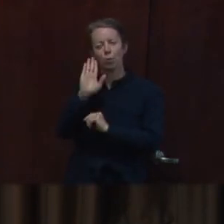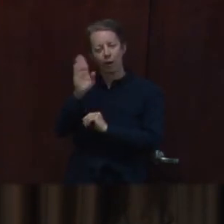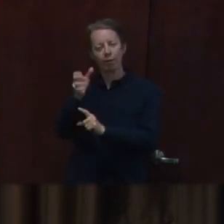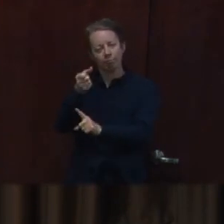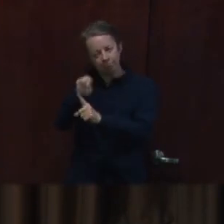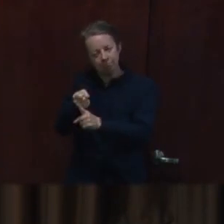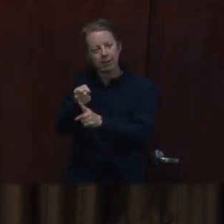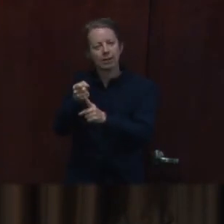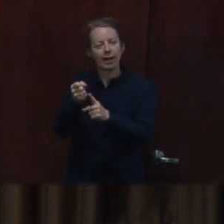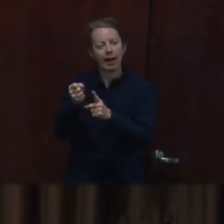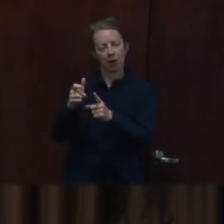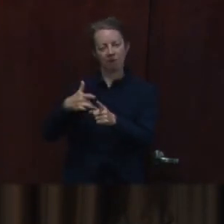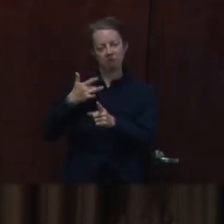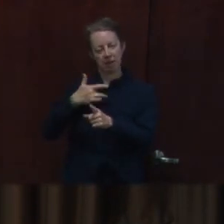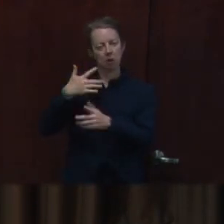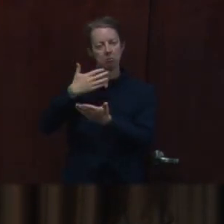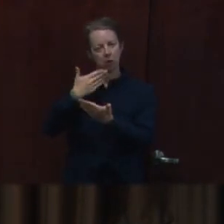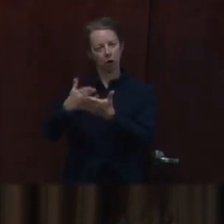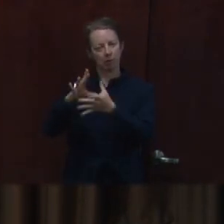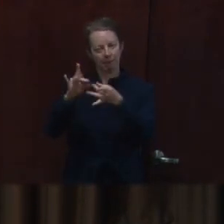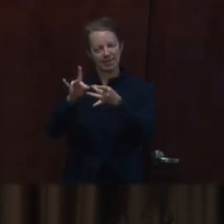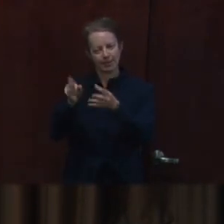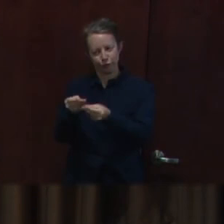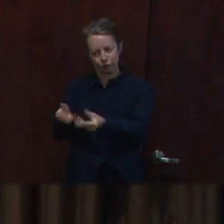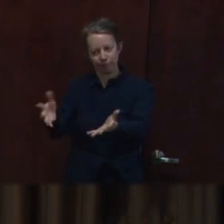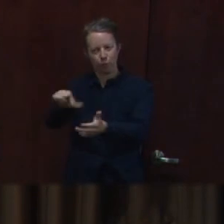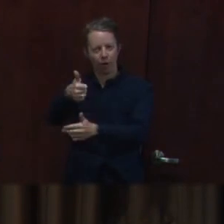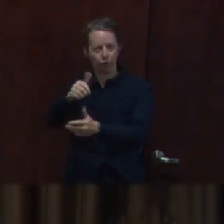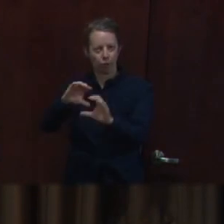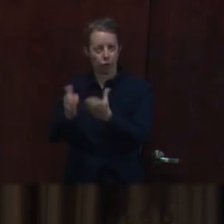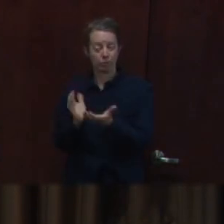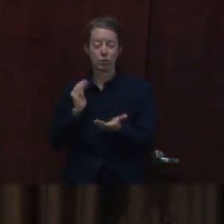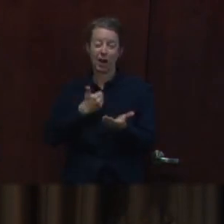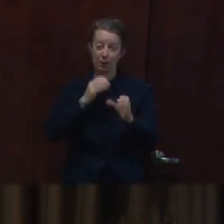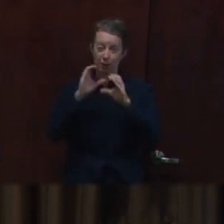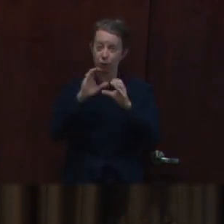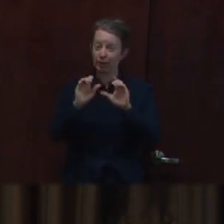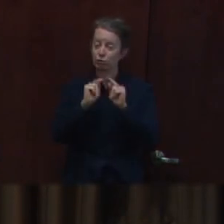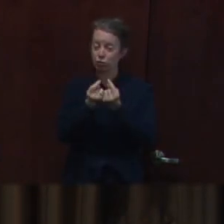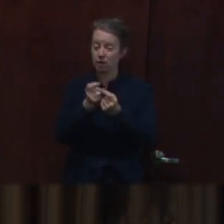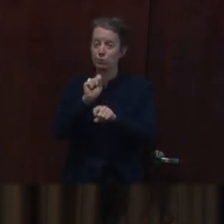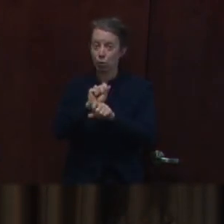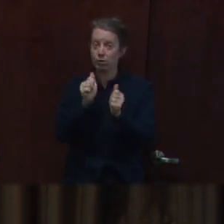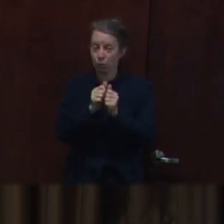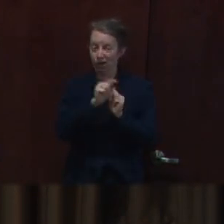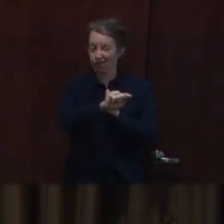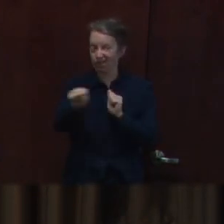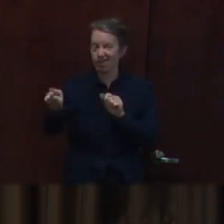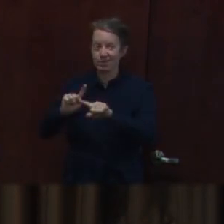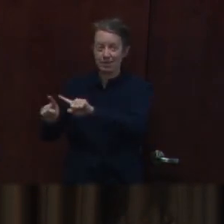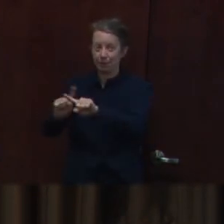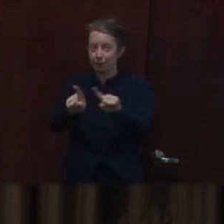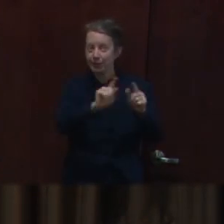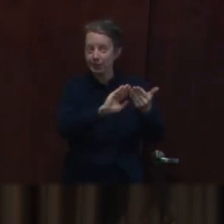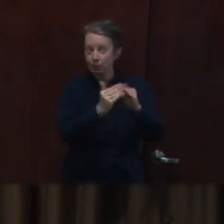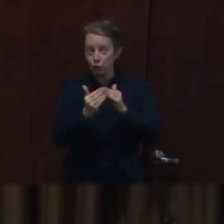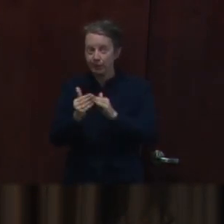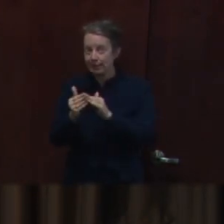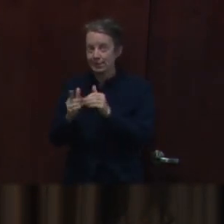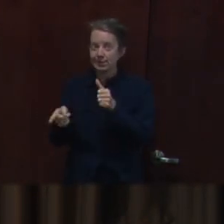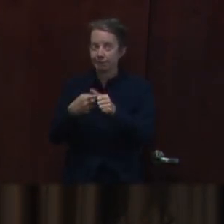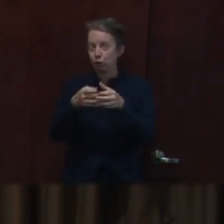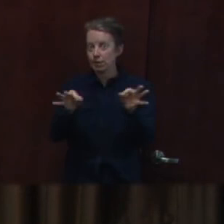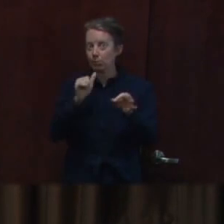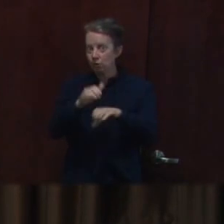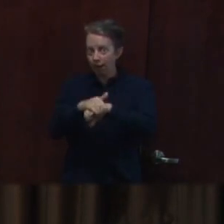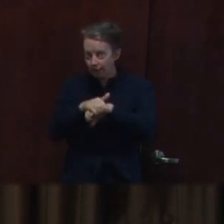groups. And so our communications team continually works with those community stakeholders to get that message out about what